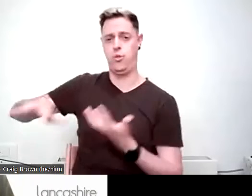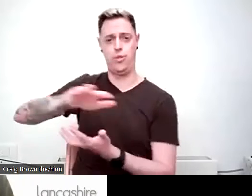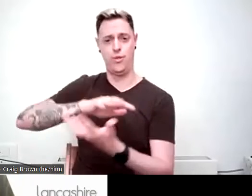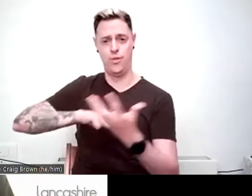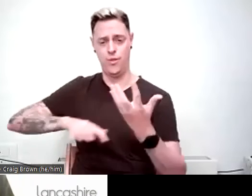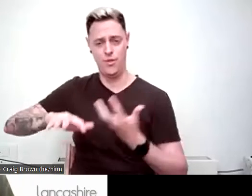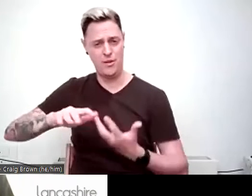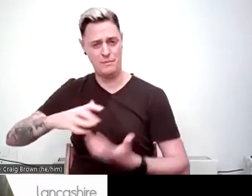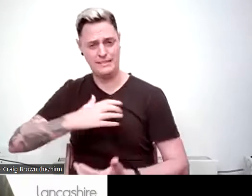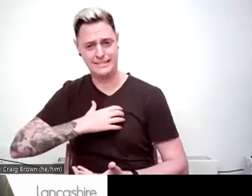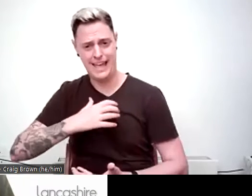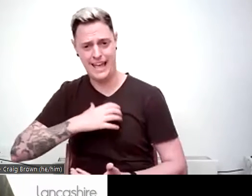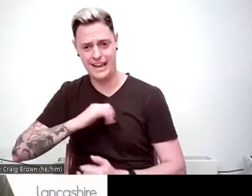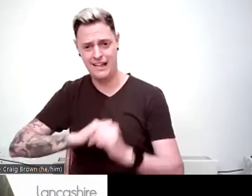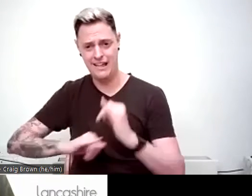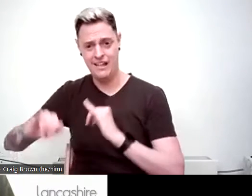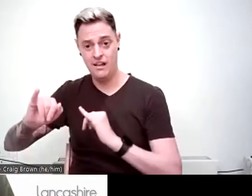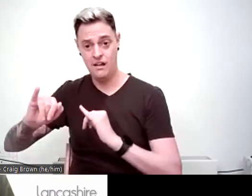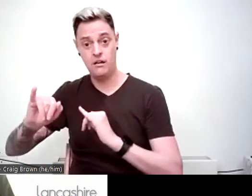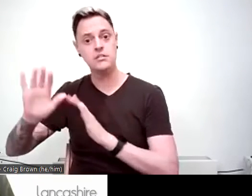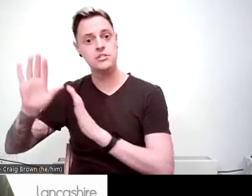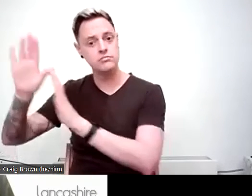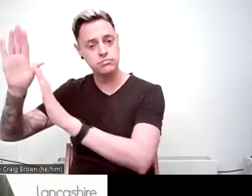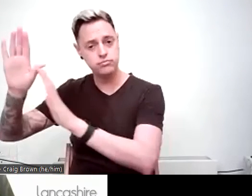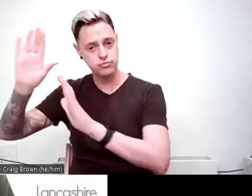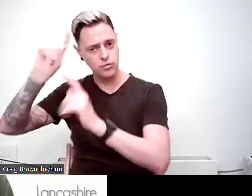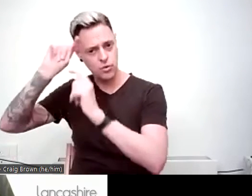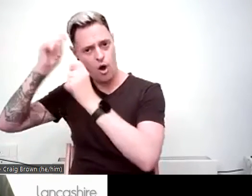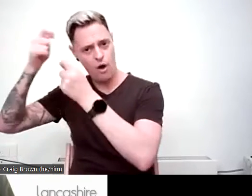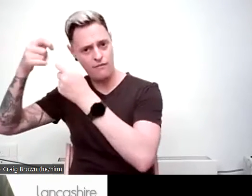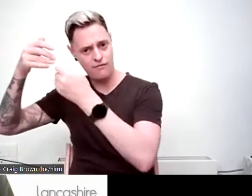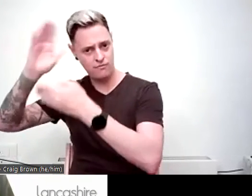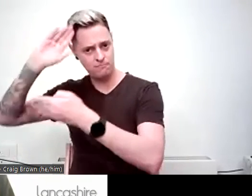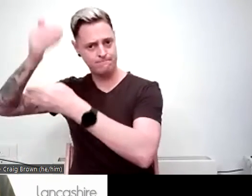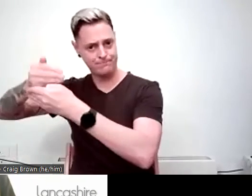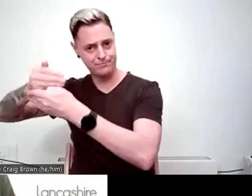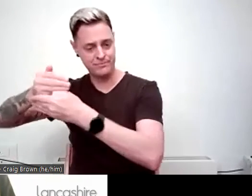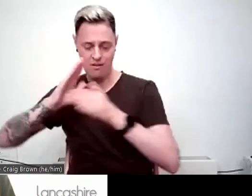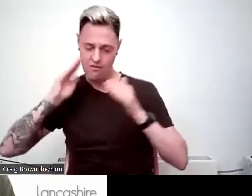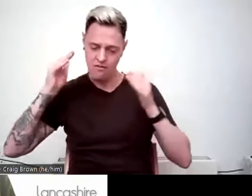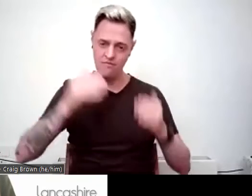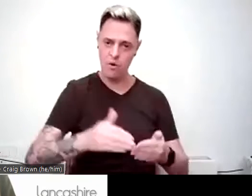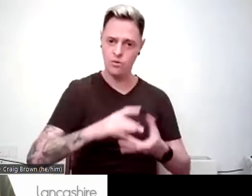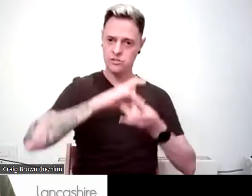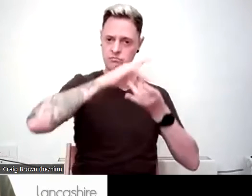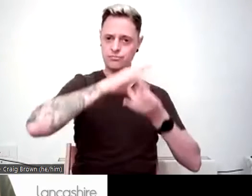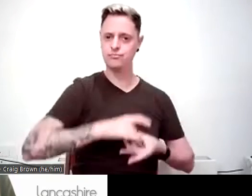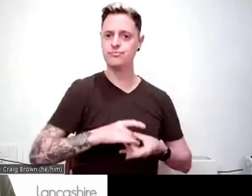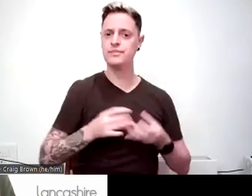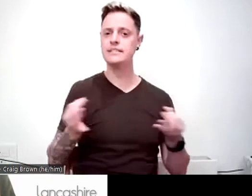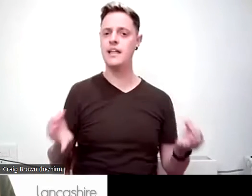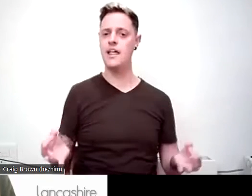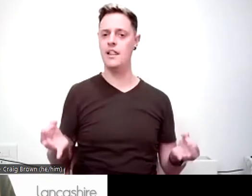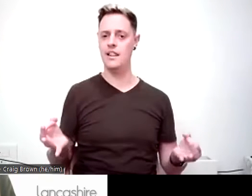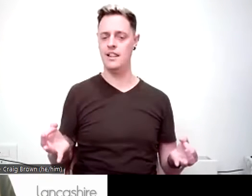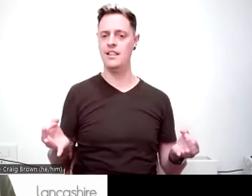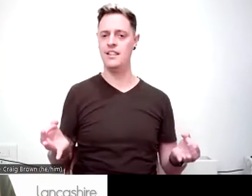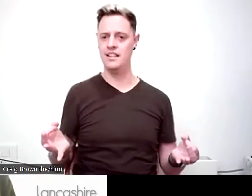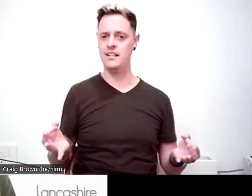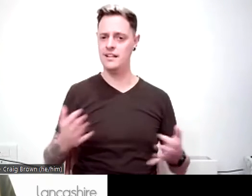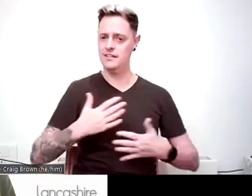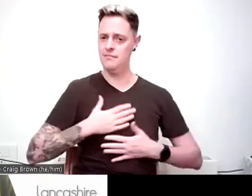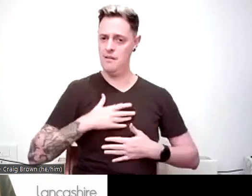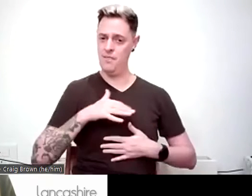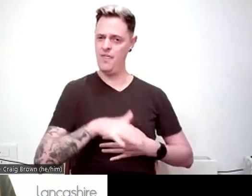that you can always go back to that stillness, and it's always going to be there for you. And that's the one thing, the main thing